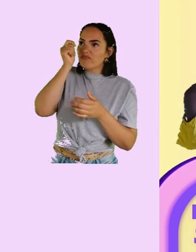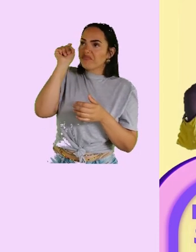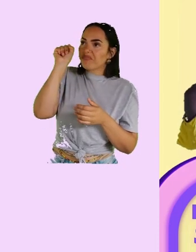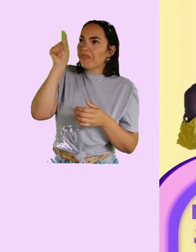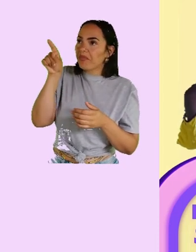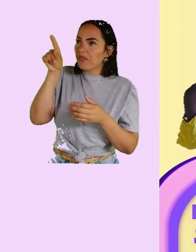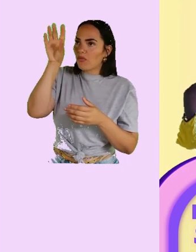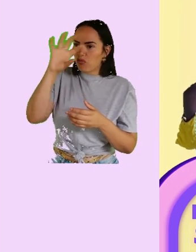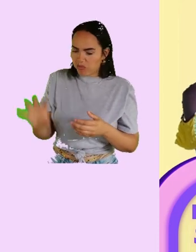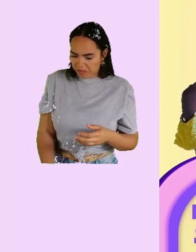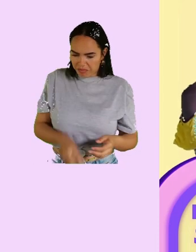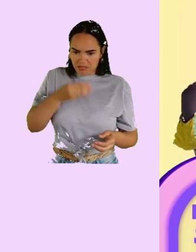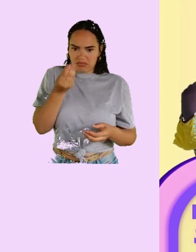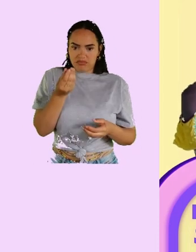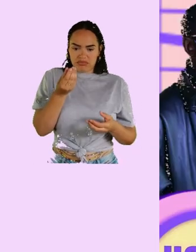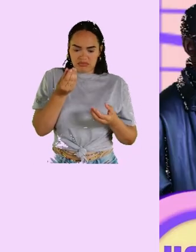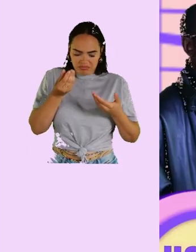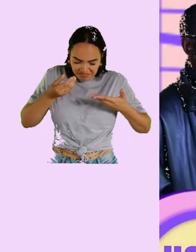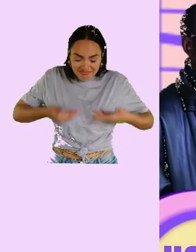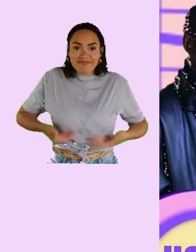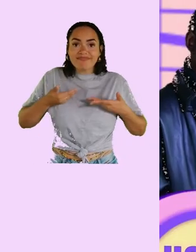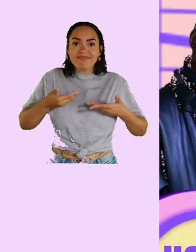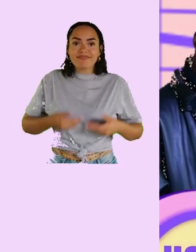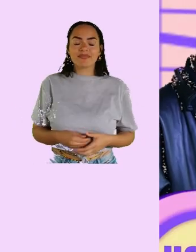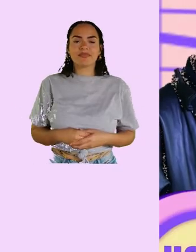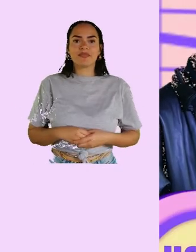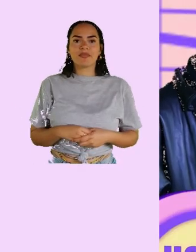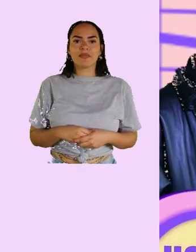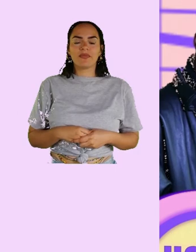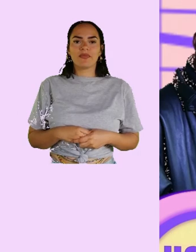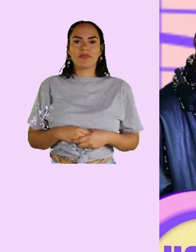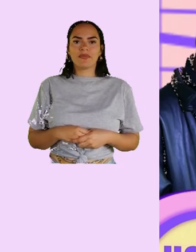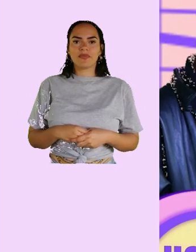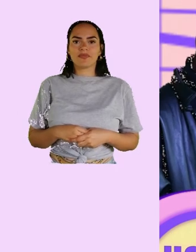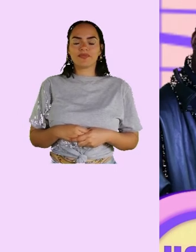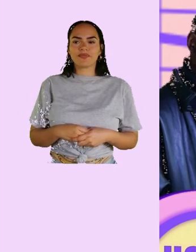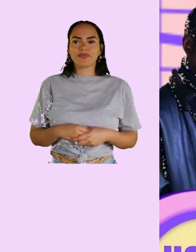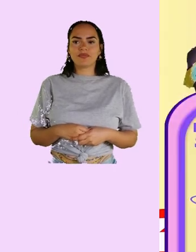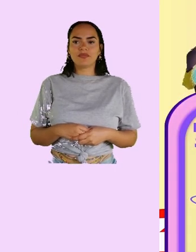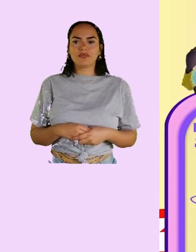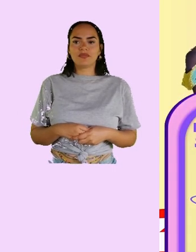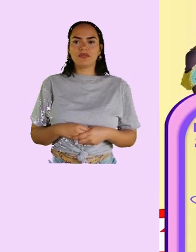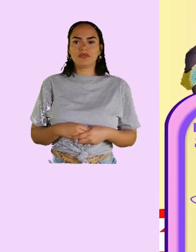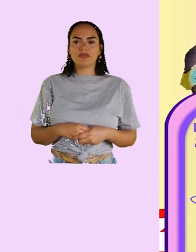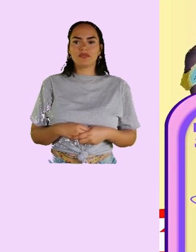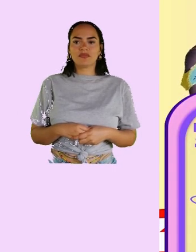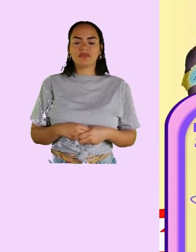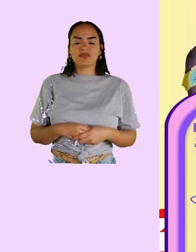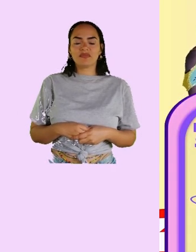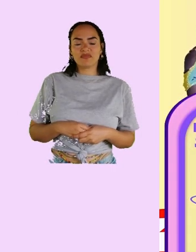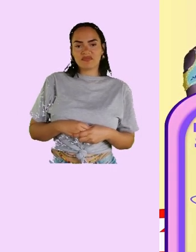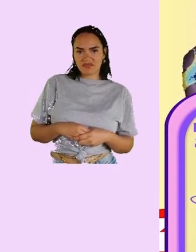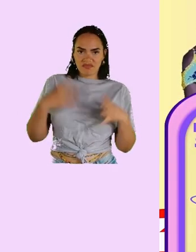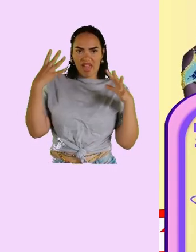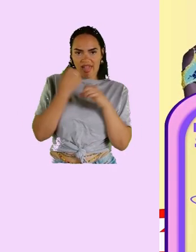got this. Well, it suits you. And now, can our final player introduce themselves? I'm Hater